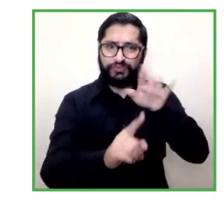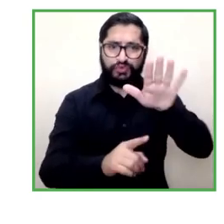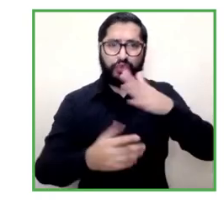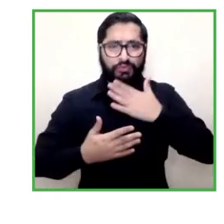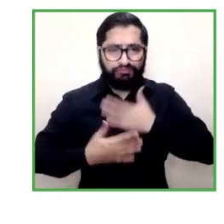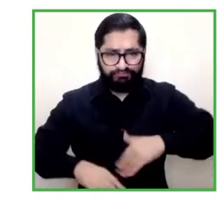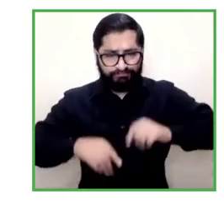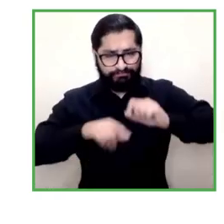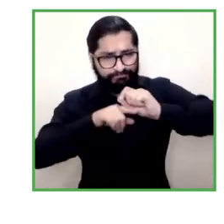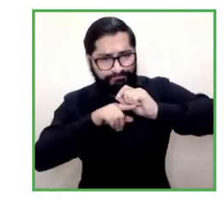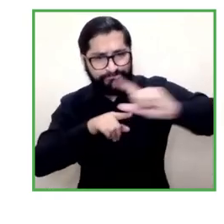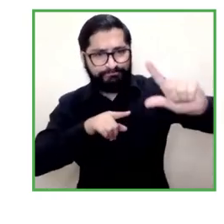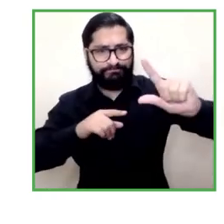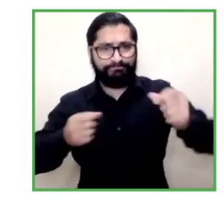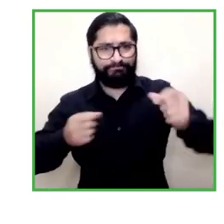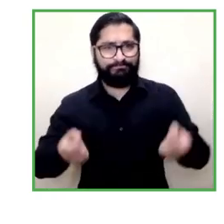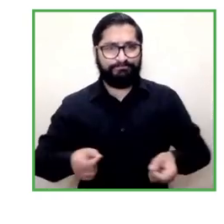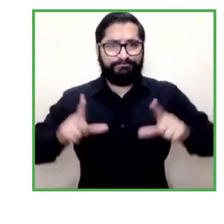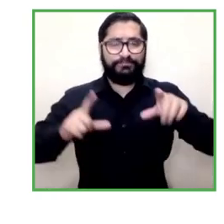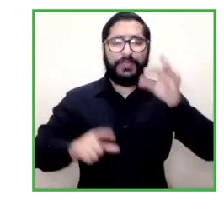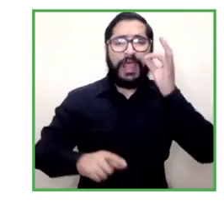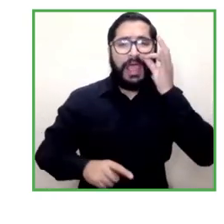the same order. Henry,